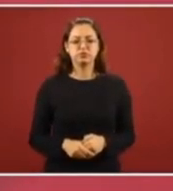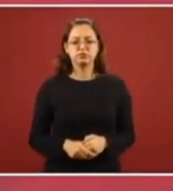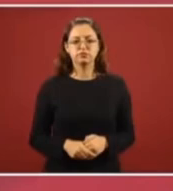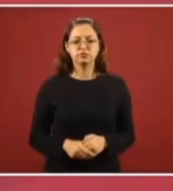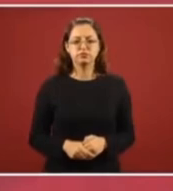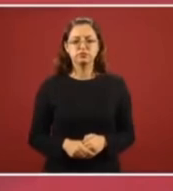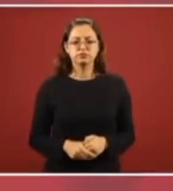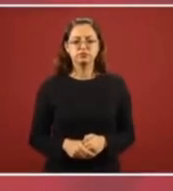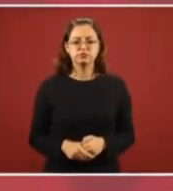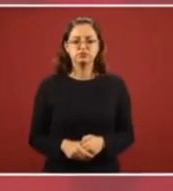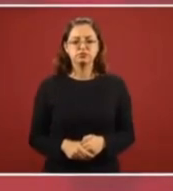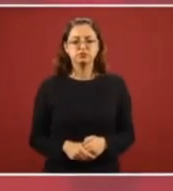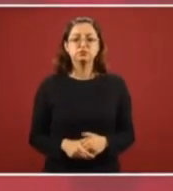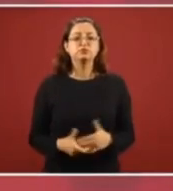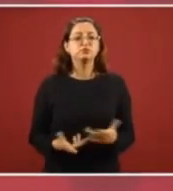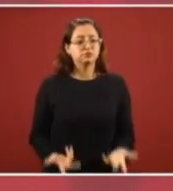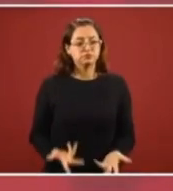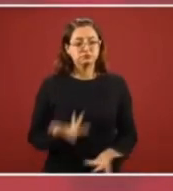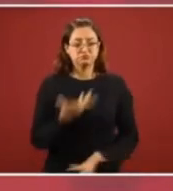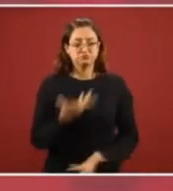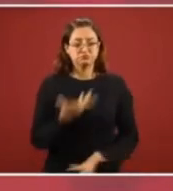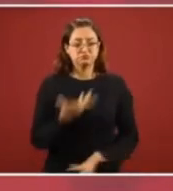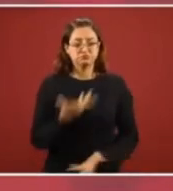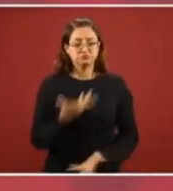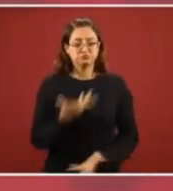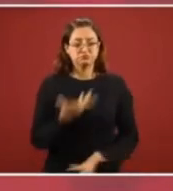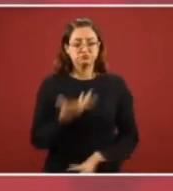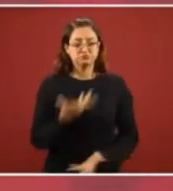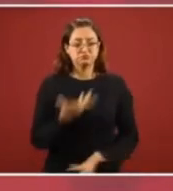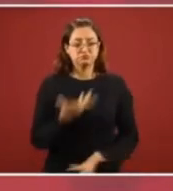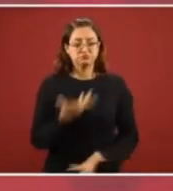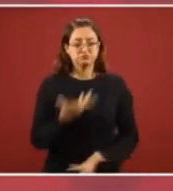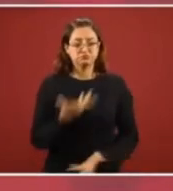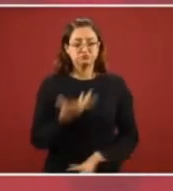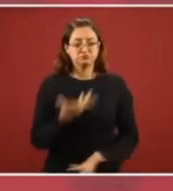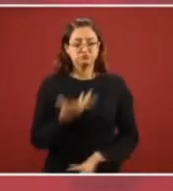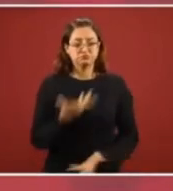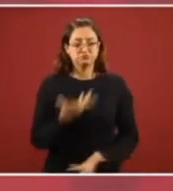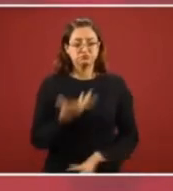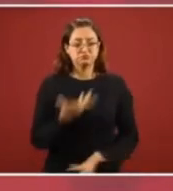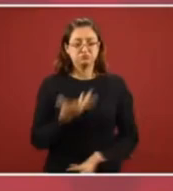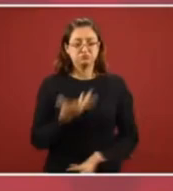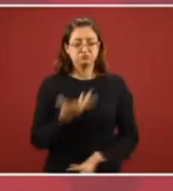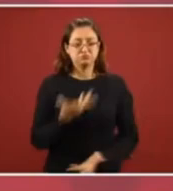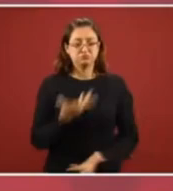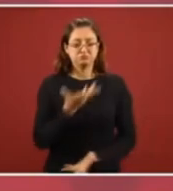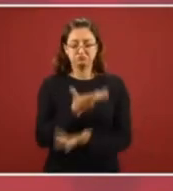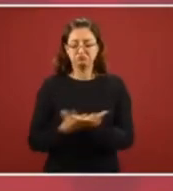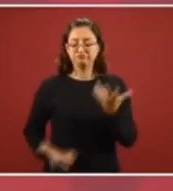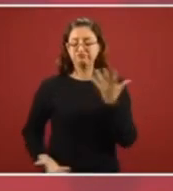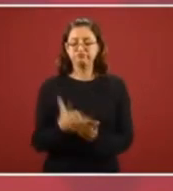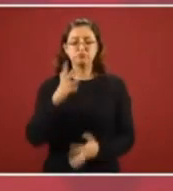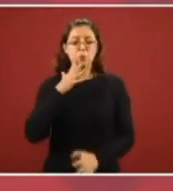eh responsable and we will behave in a responsible way